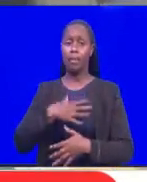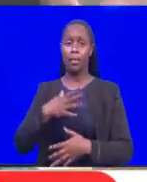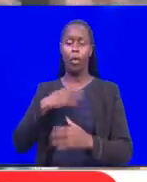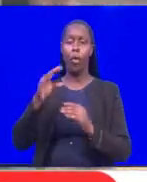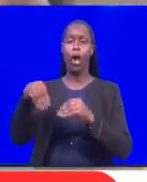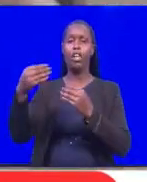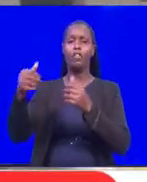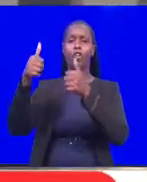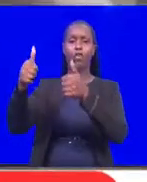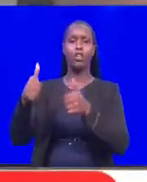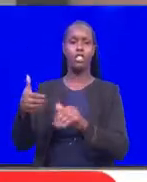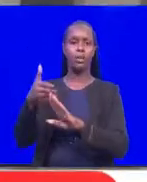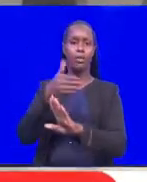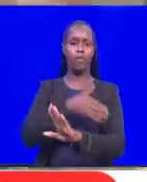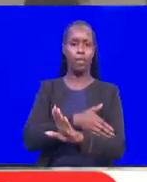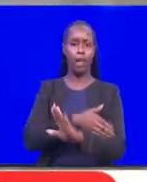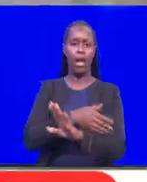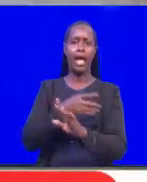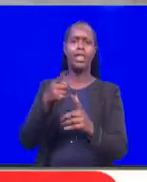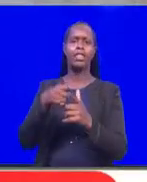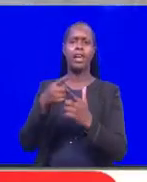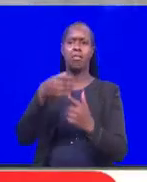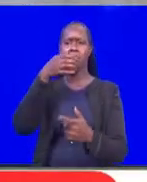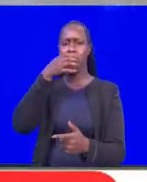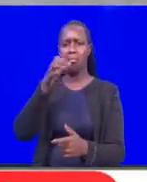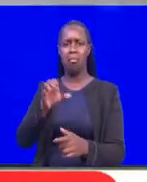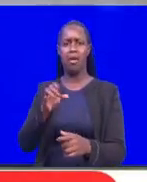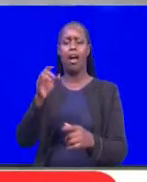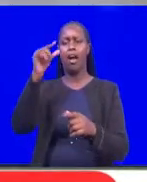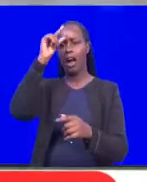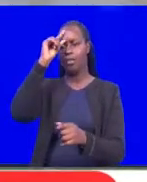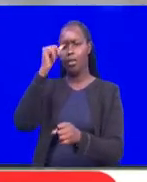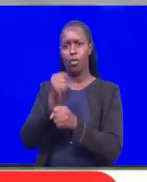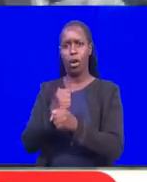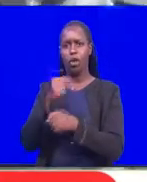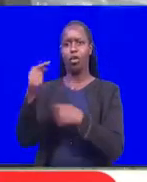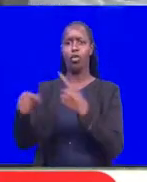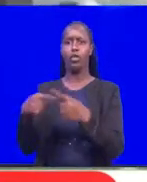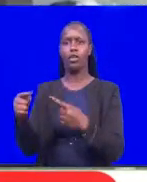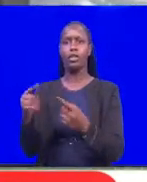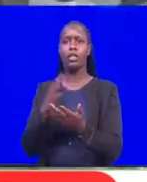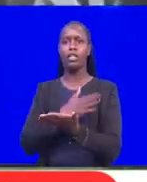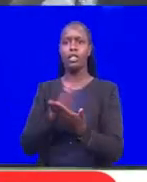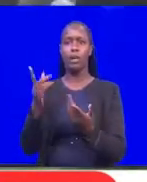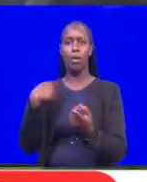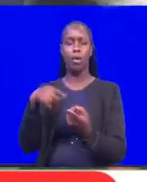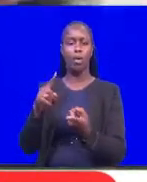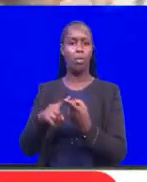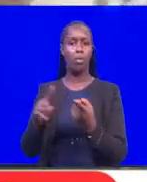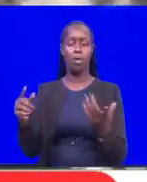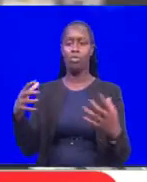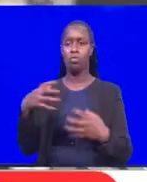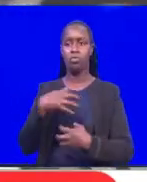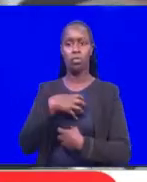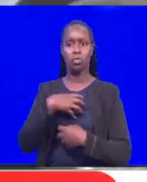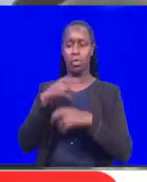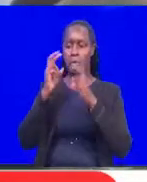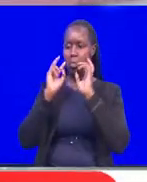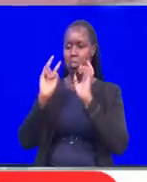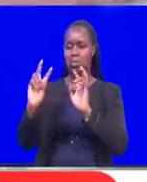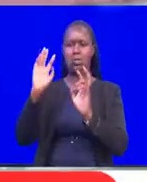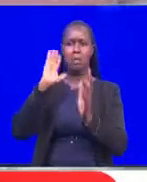Na sisi tuna support serikali venye imefanya. But for others, it was just unimaginable. Silently watched, quietly in